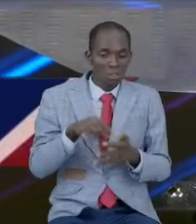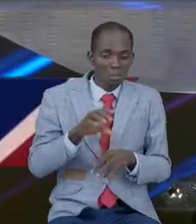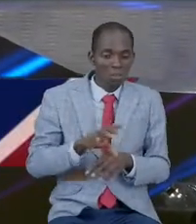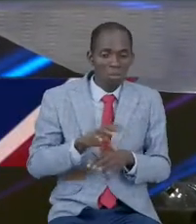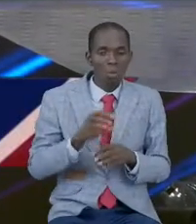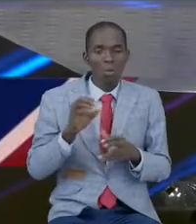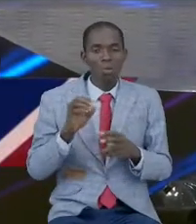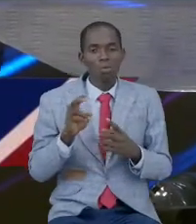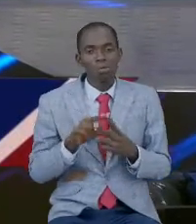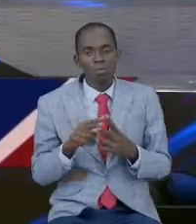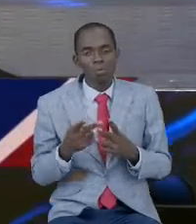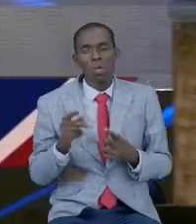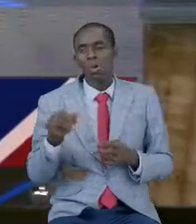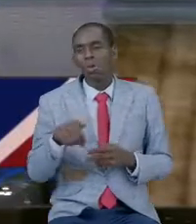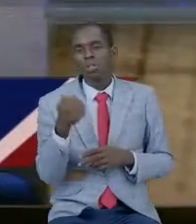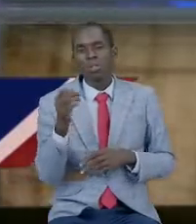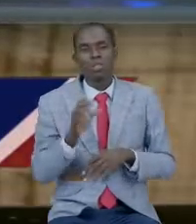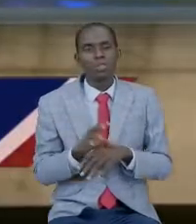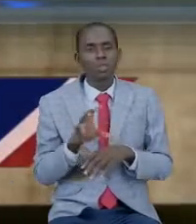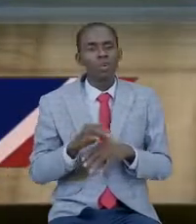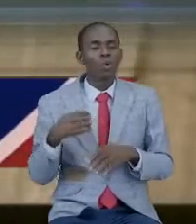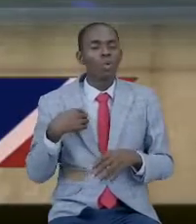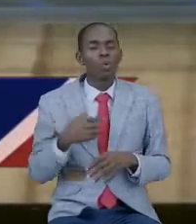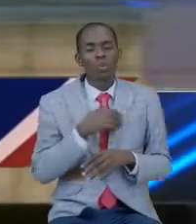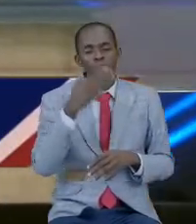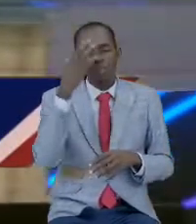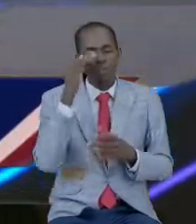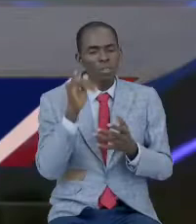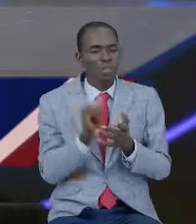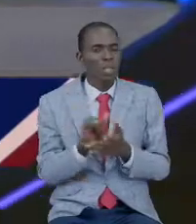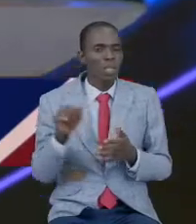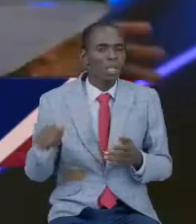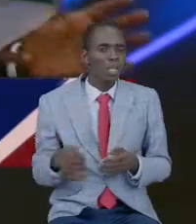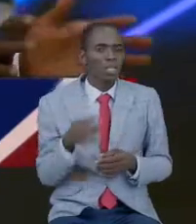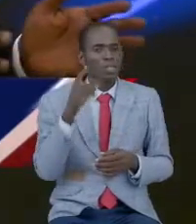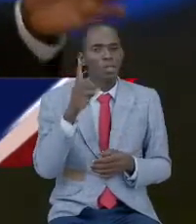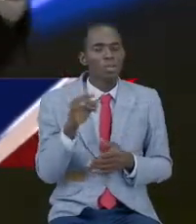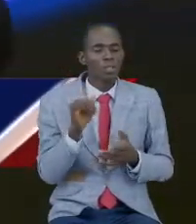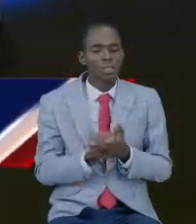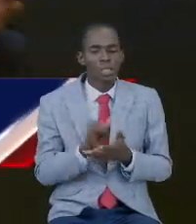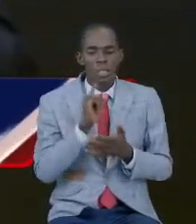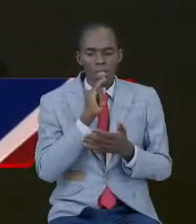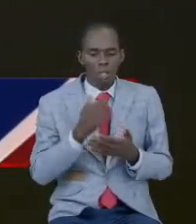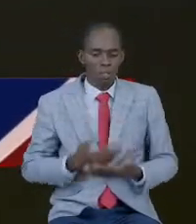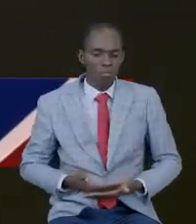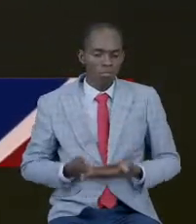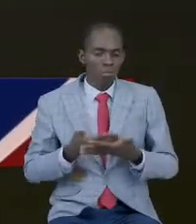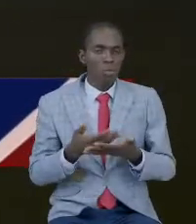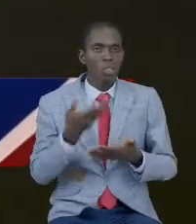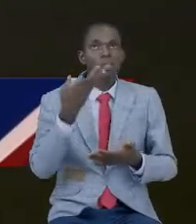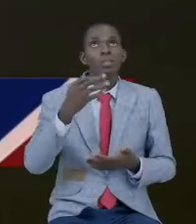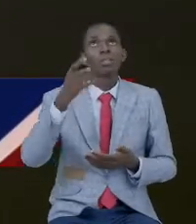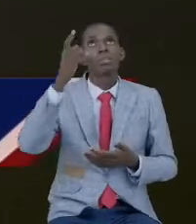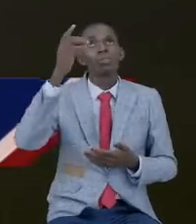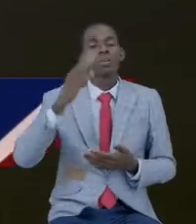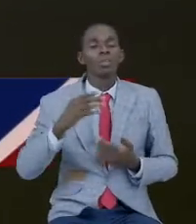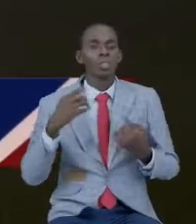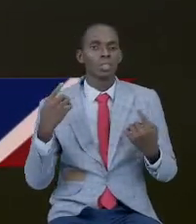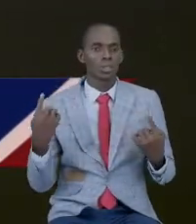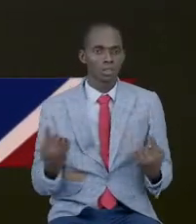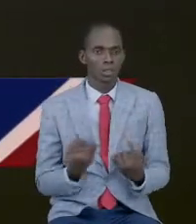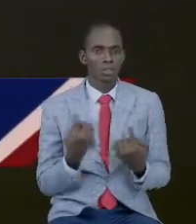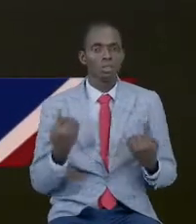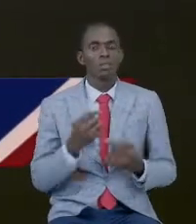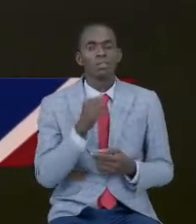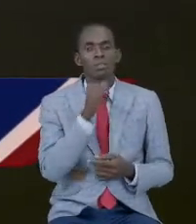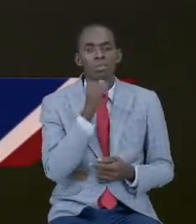other church, we know that whosoever is born of God sinneth